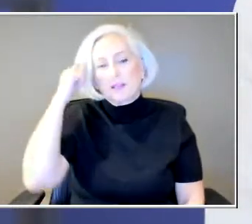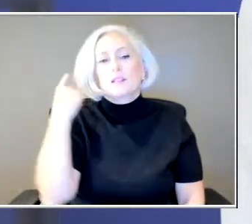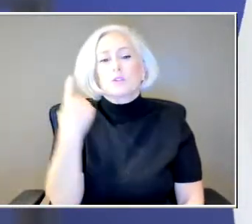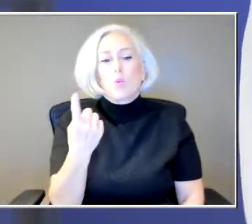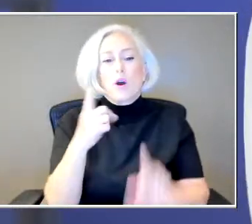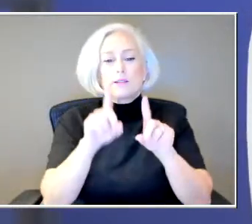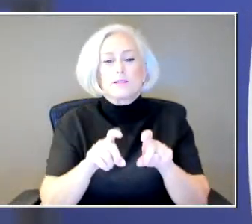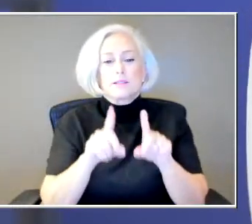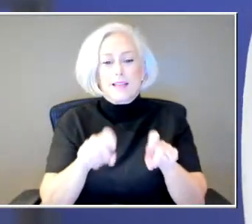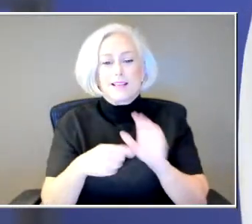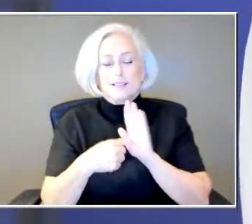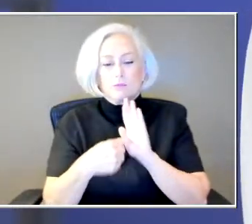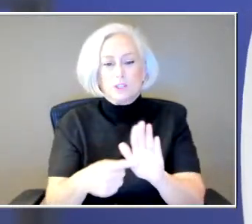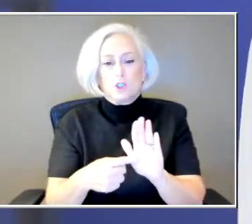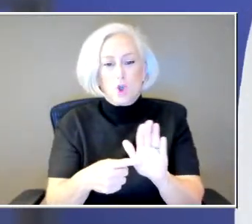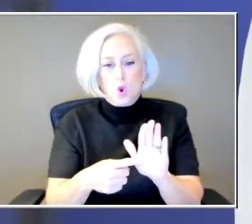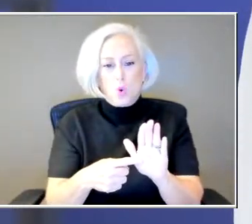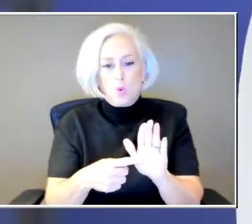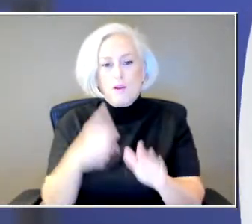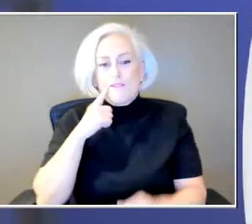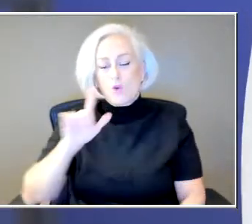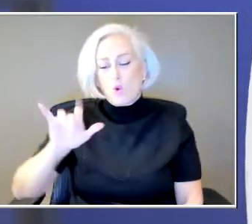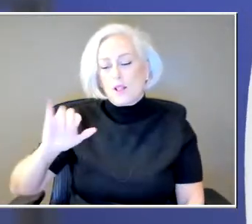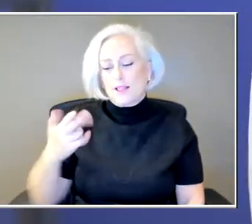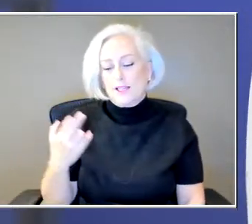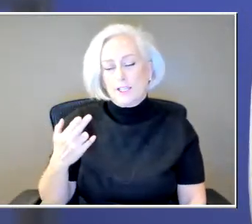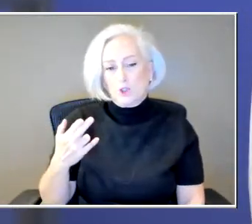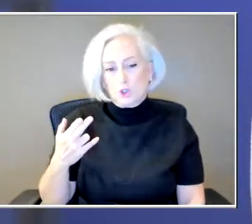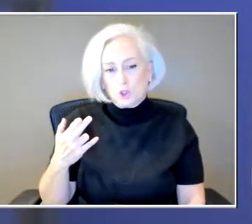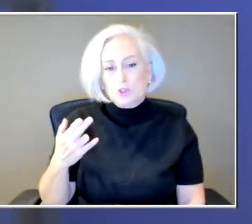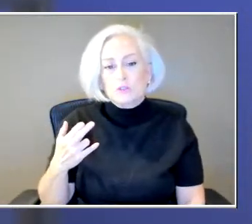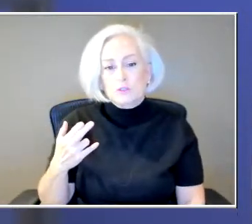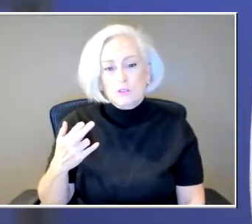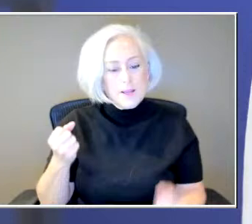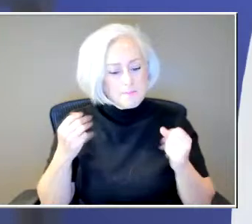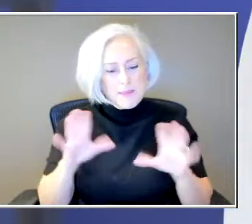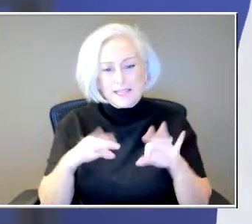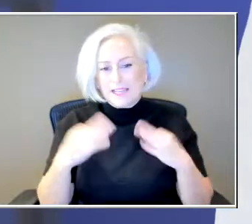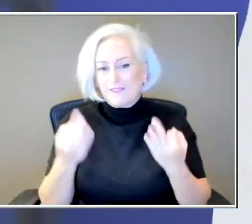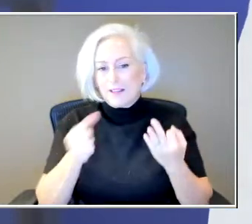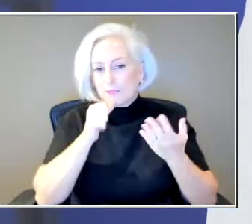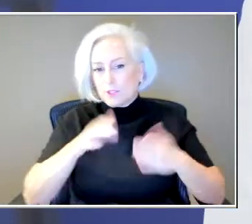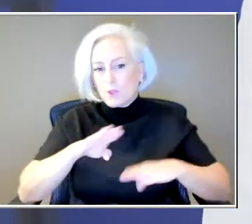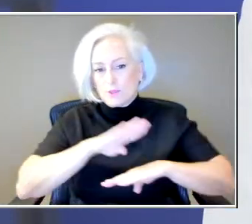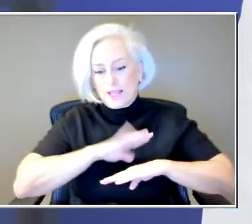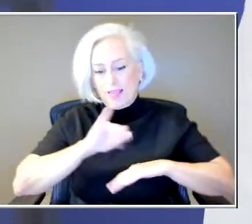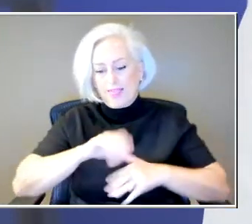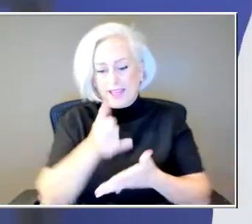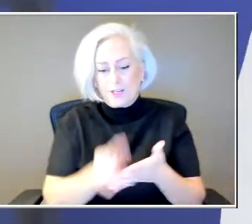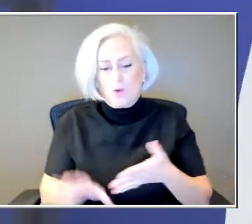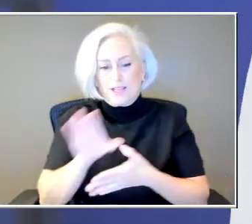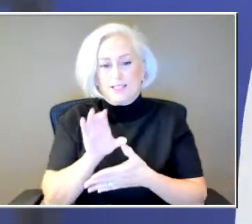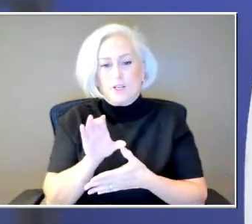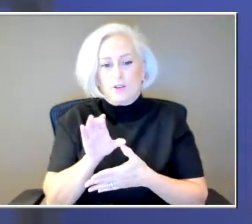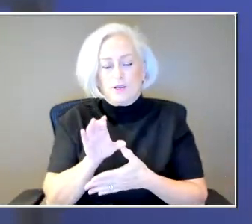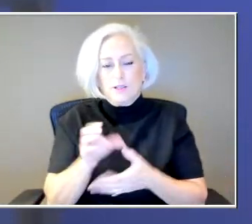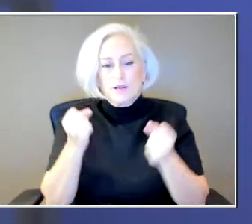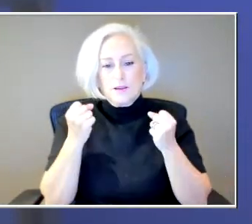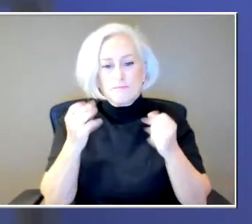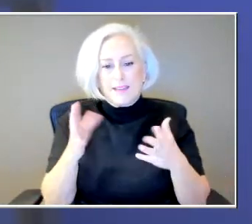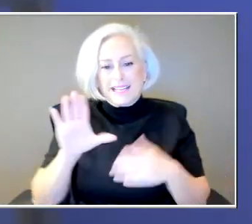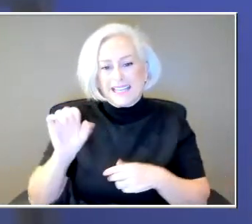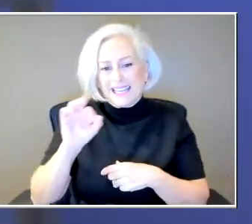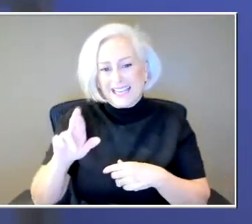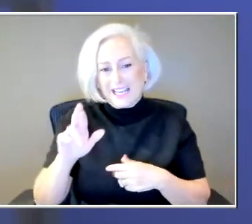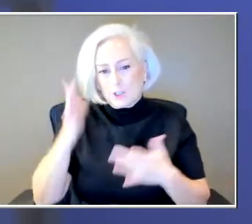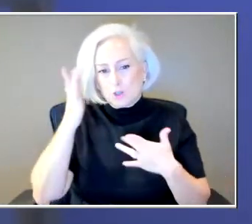about, even for Lynch syndrome, many families don't meet that classic criteria. Many genetic cancer syndromes, you're not going